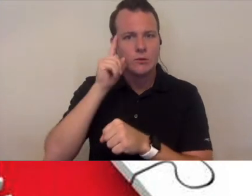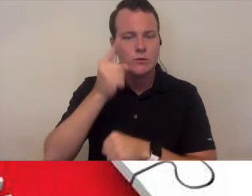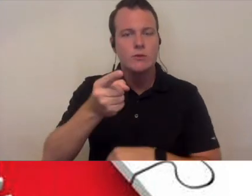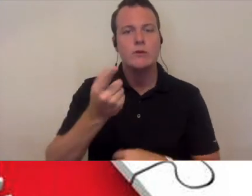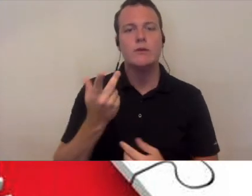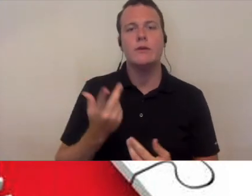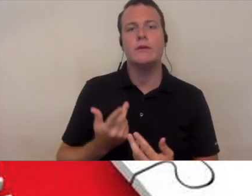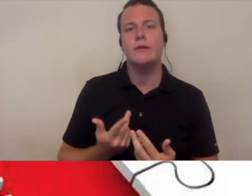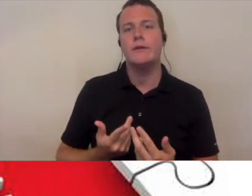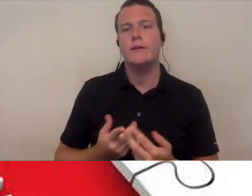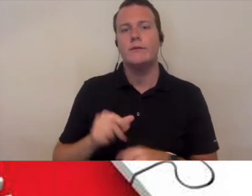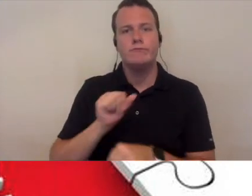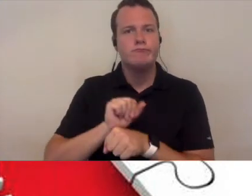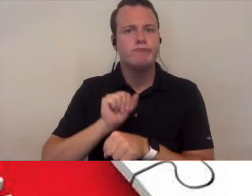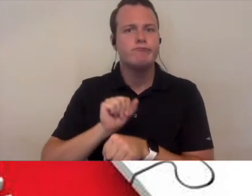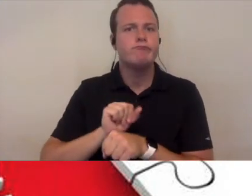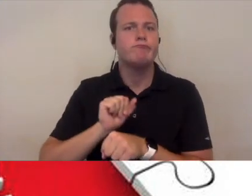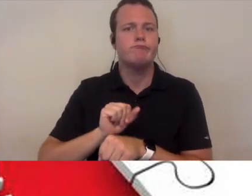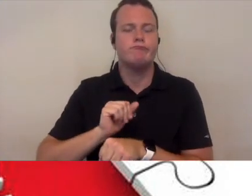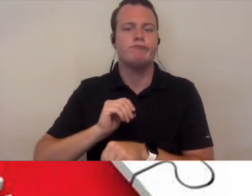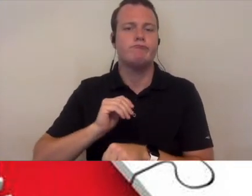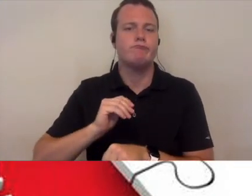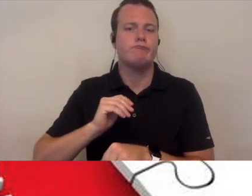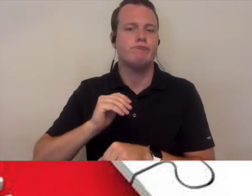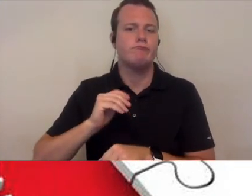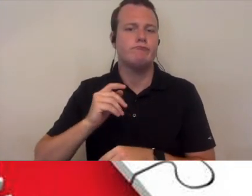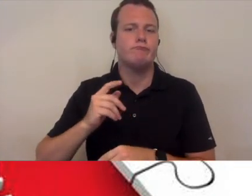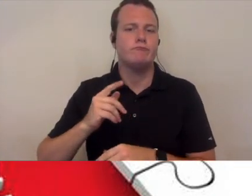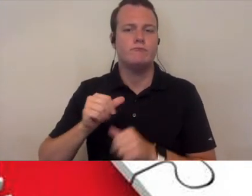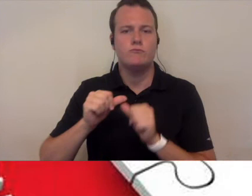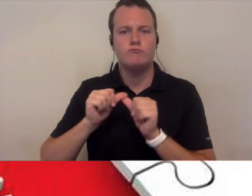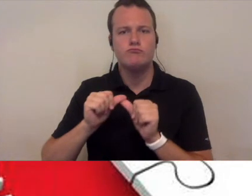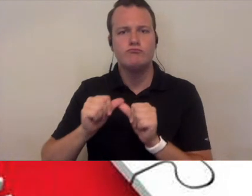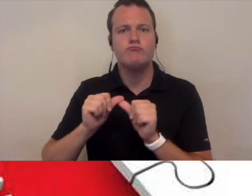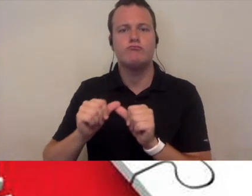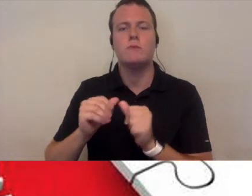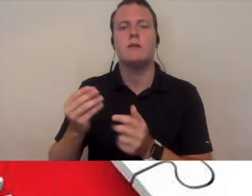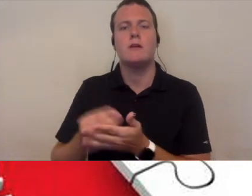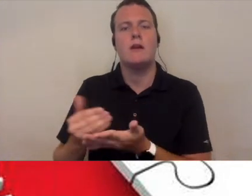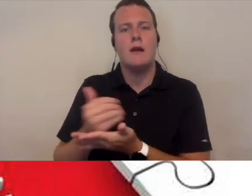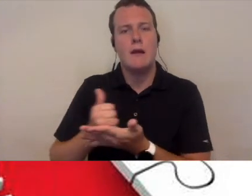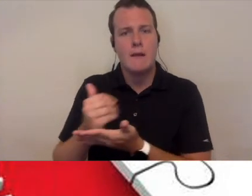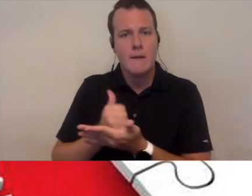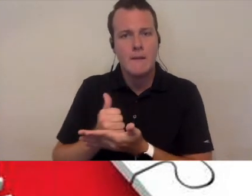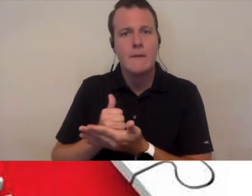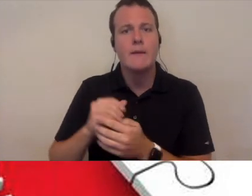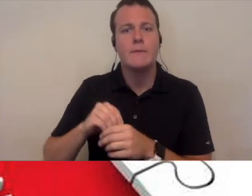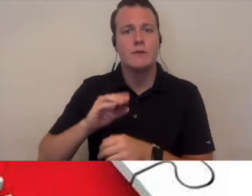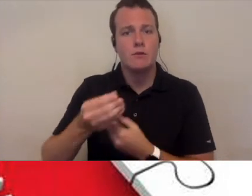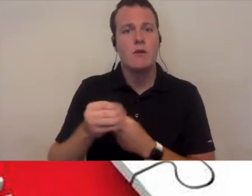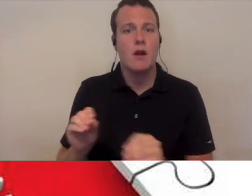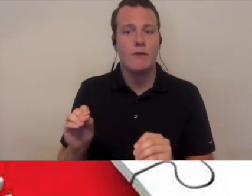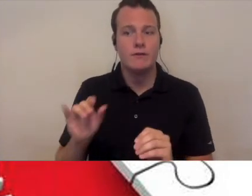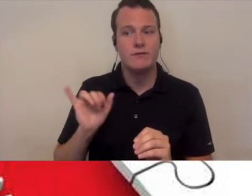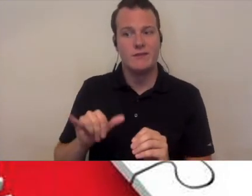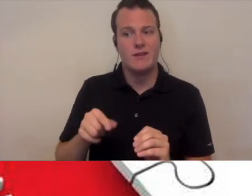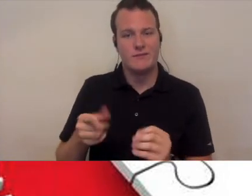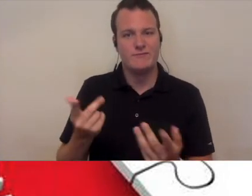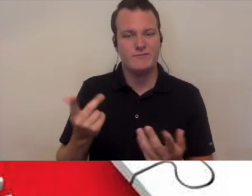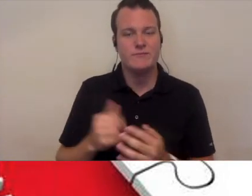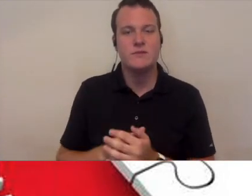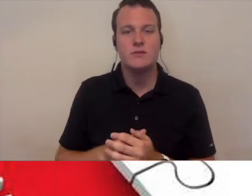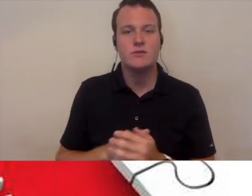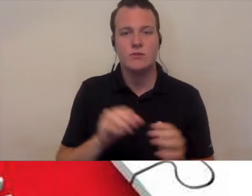working on a regular basis and bringing income into your office, which is so filling the void. So remember, there's